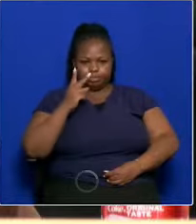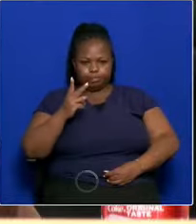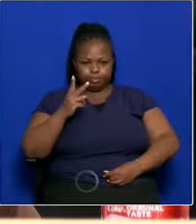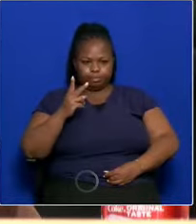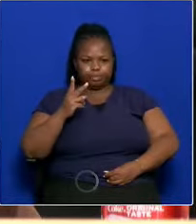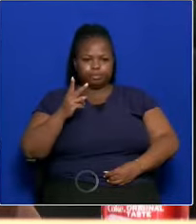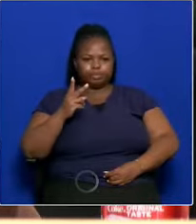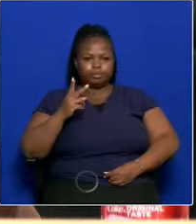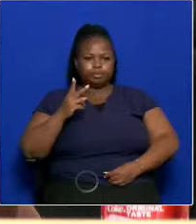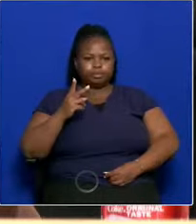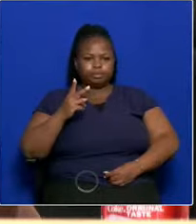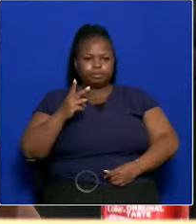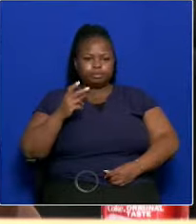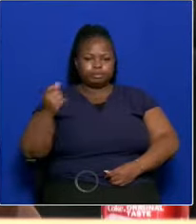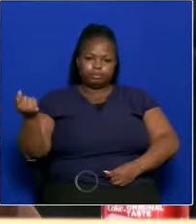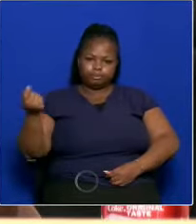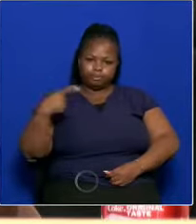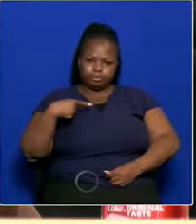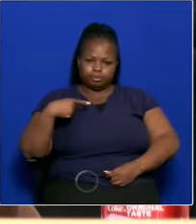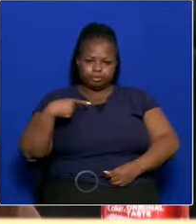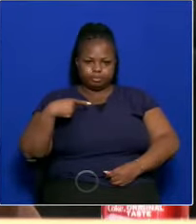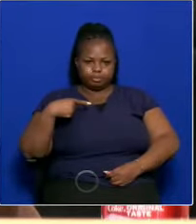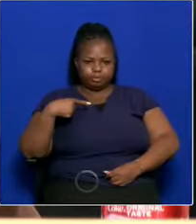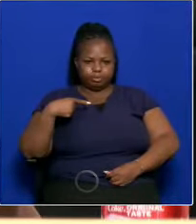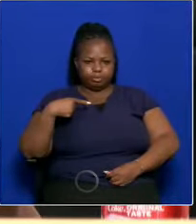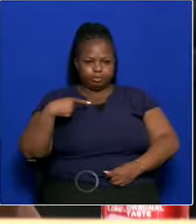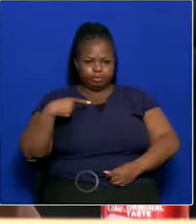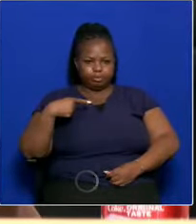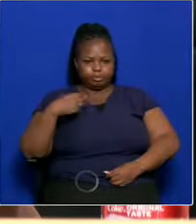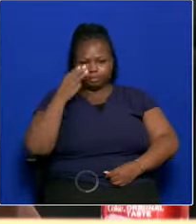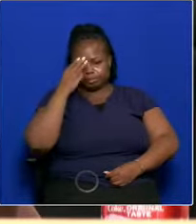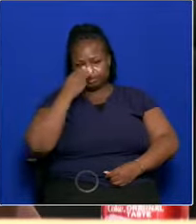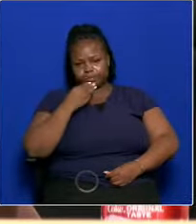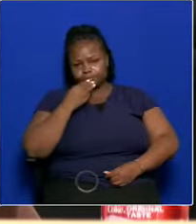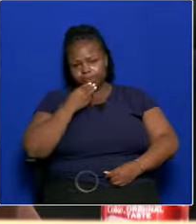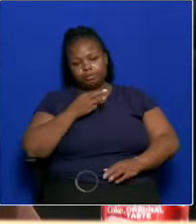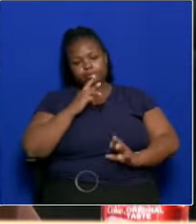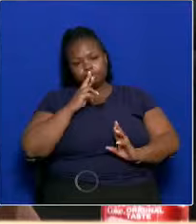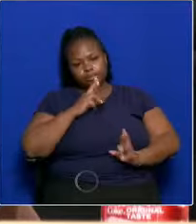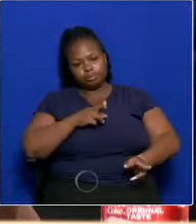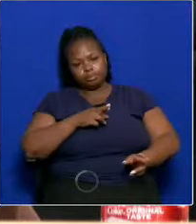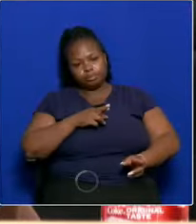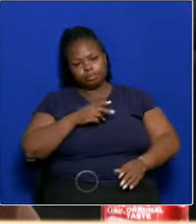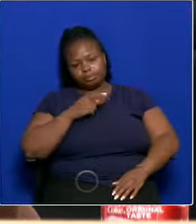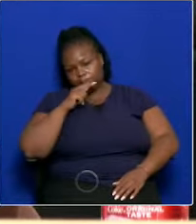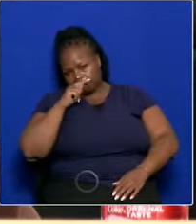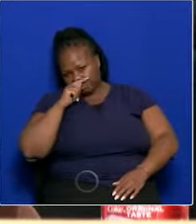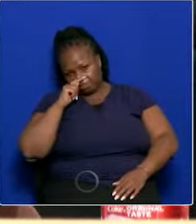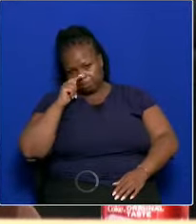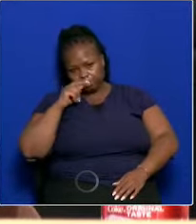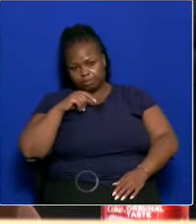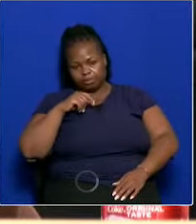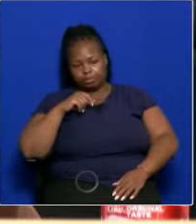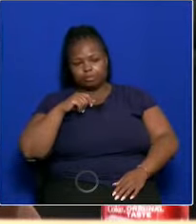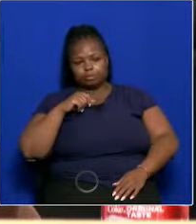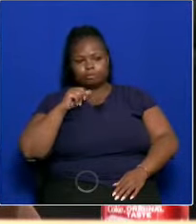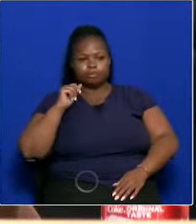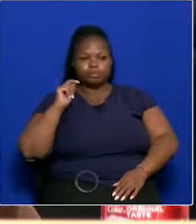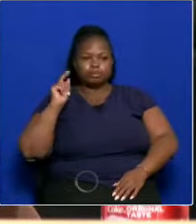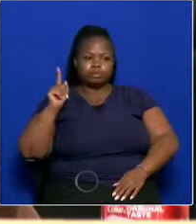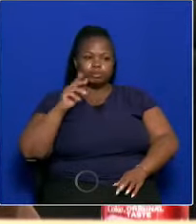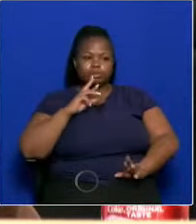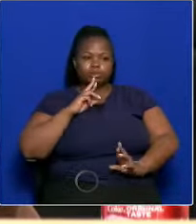to you is a picture of the preliminary report. And that preliminary report is at